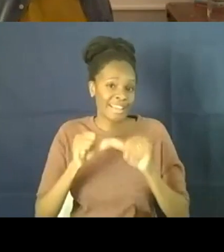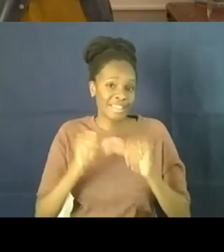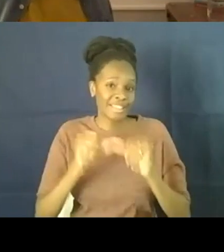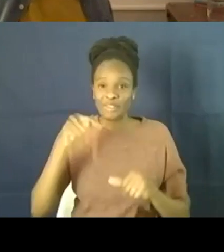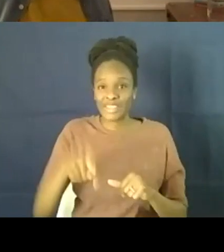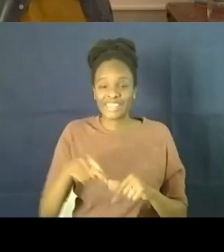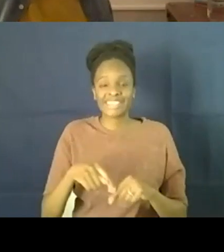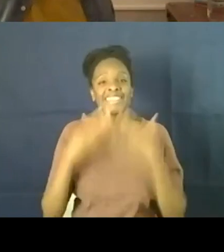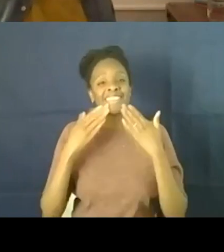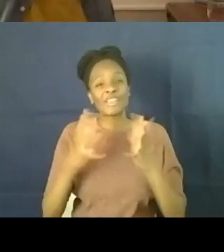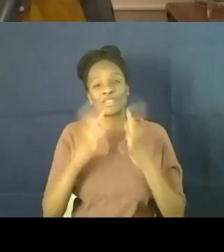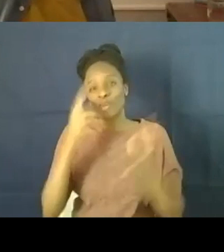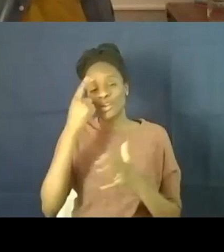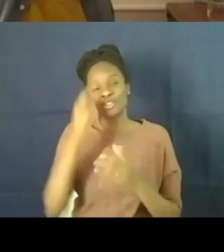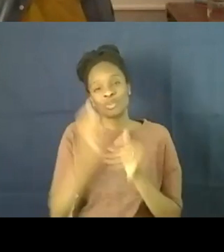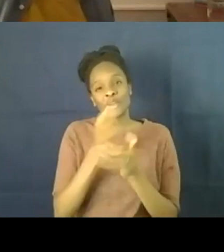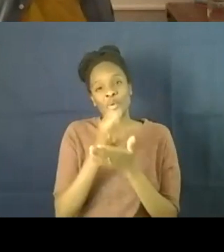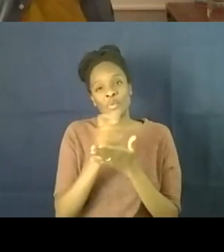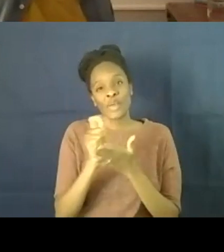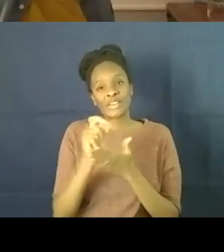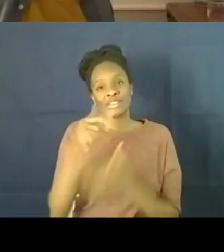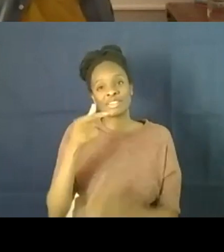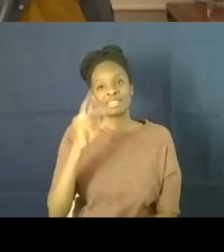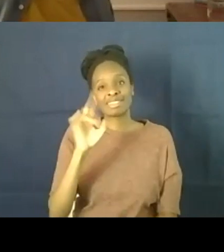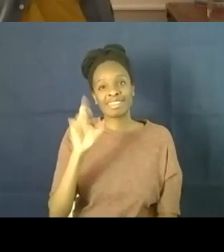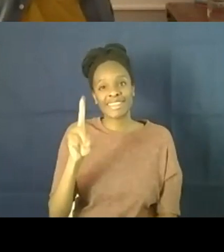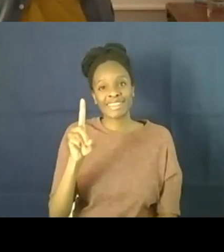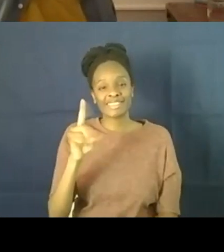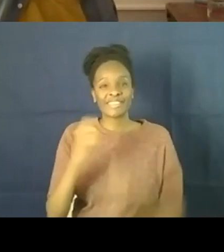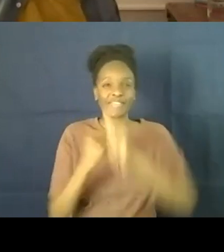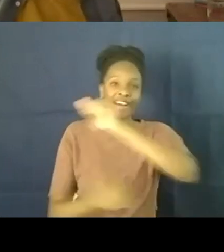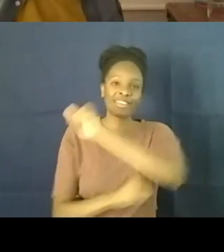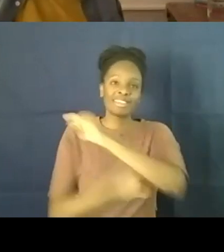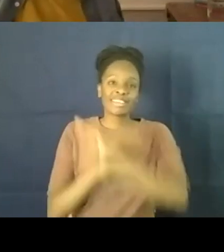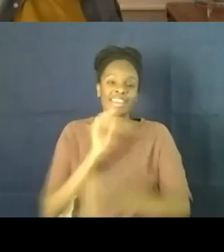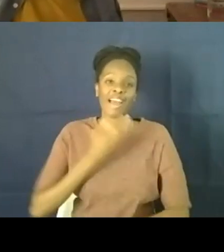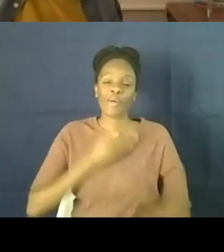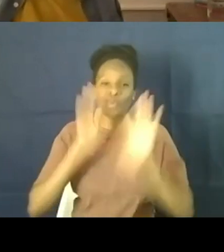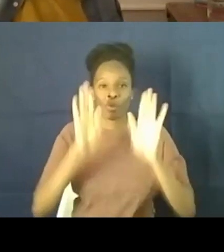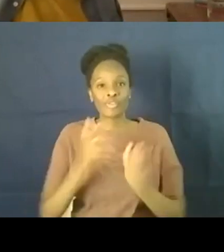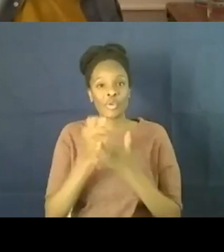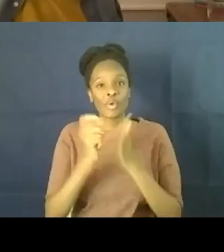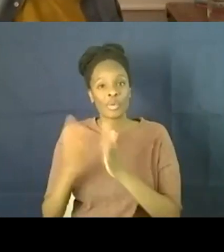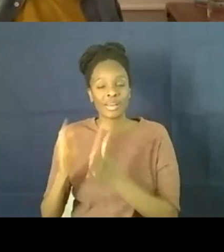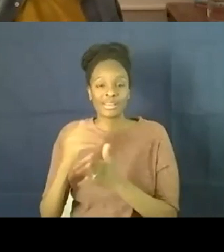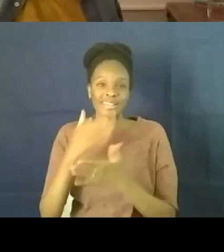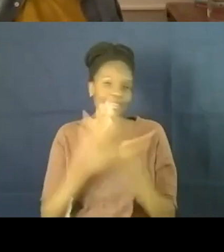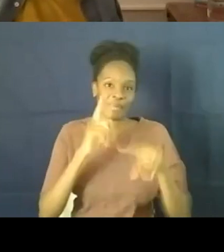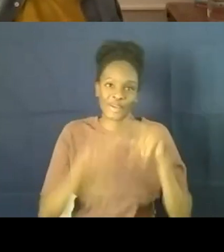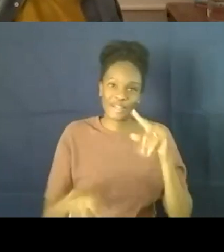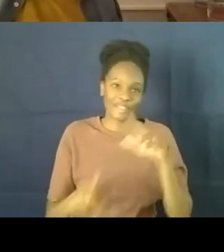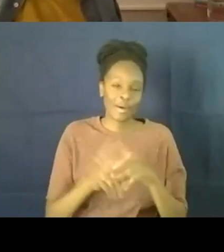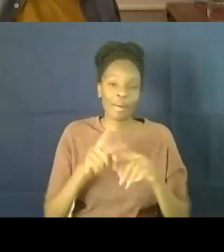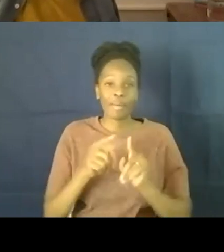Guild Foundation and to my wonderful, wonderful writers, some of whom couldn't be here, but I'm so glad you guys